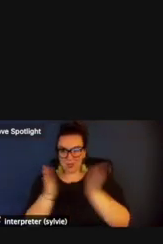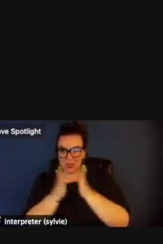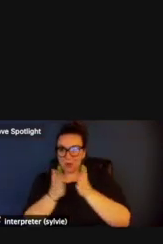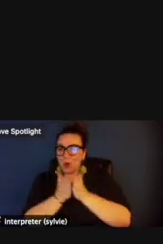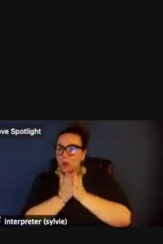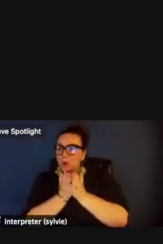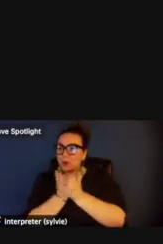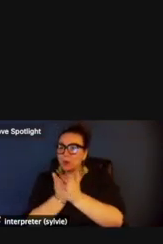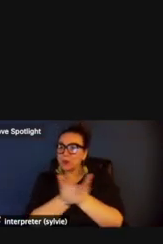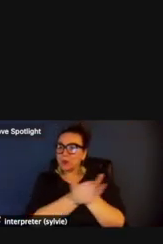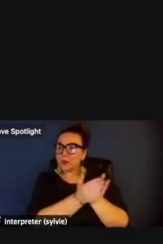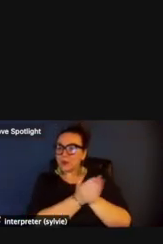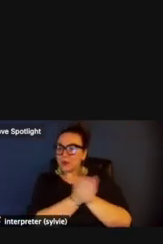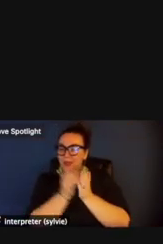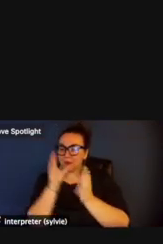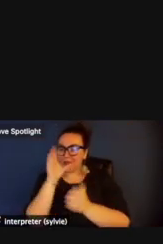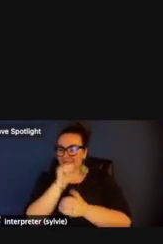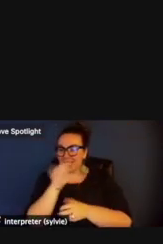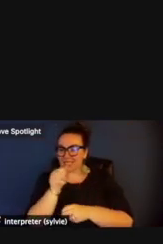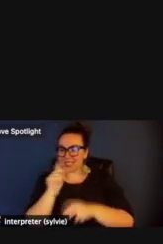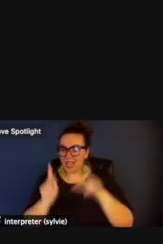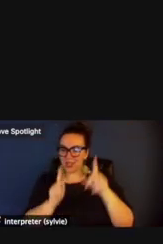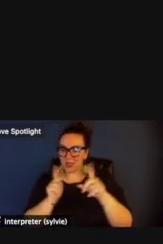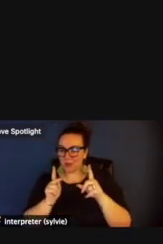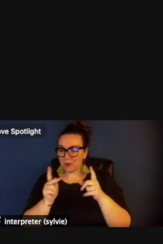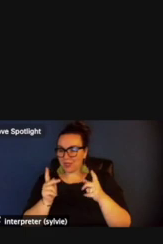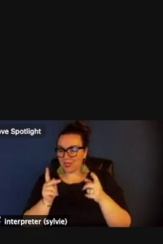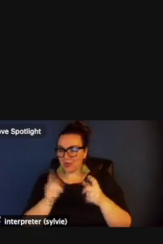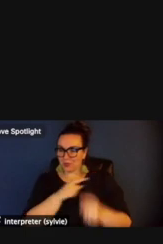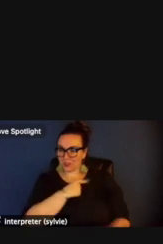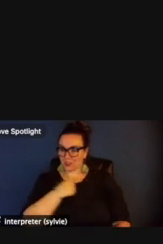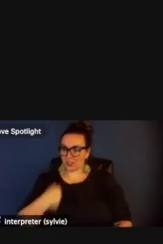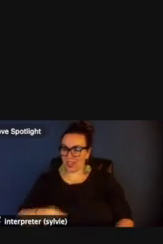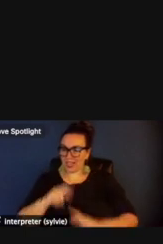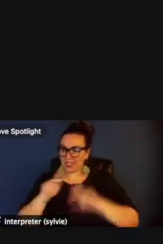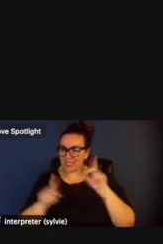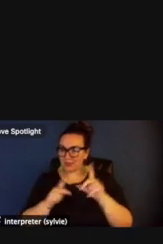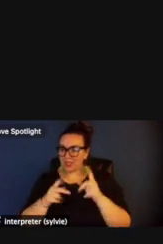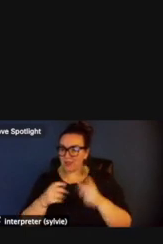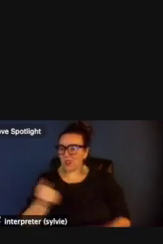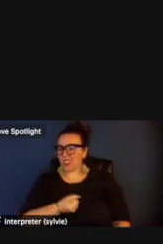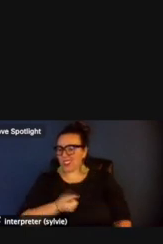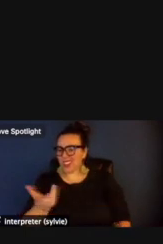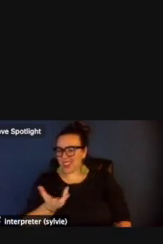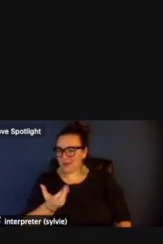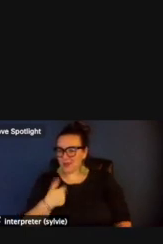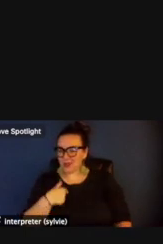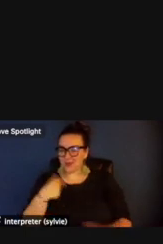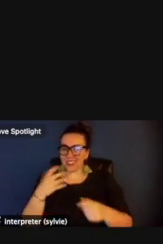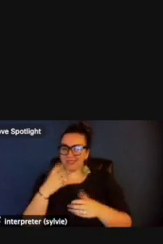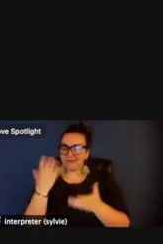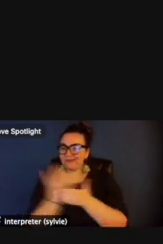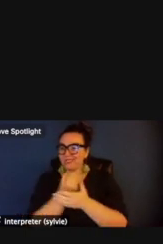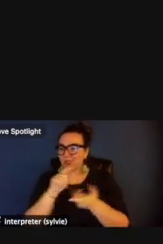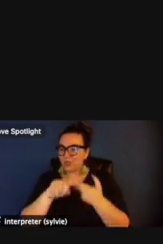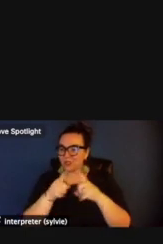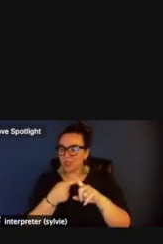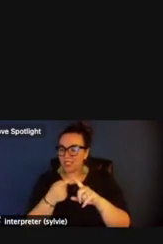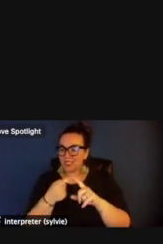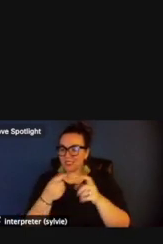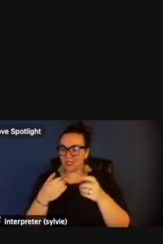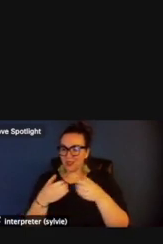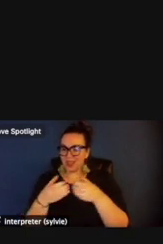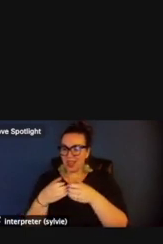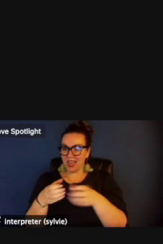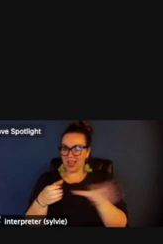and I guess everyone else on the cruise ship were Chinese folks who were going to gamble, and we were there with friends, and so they wanted to put the American family on a